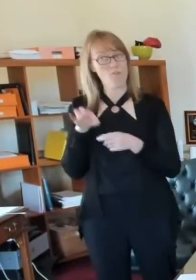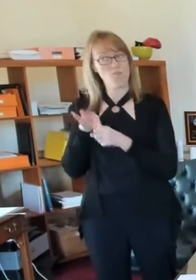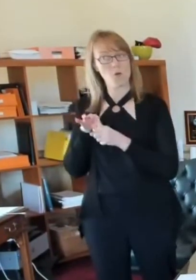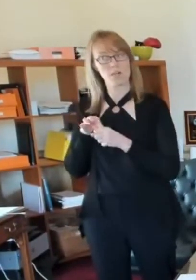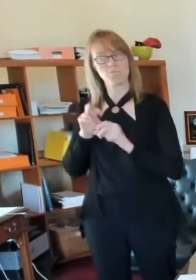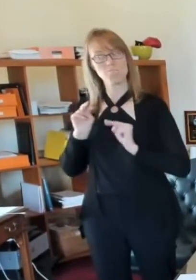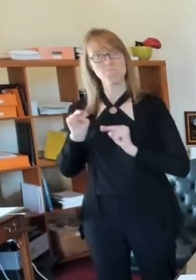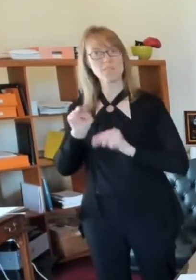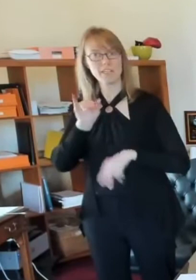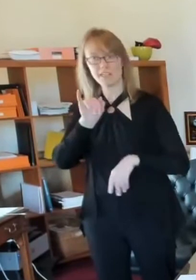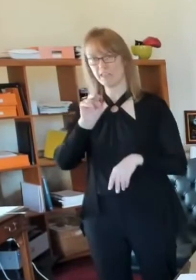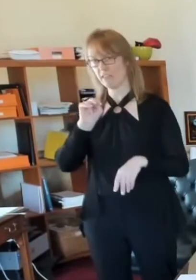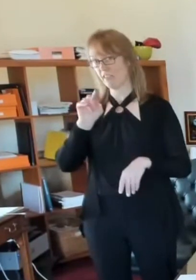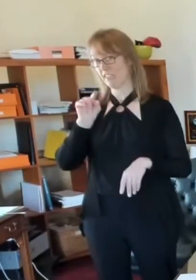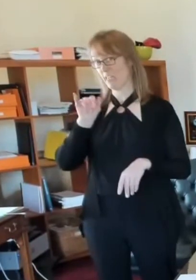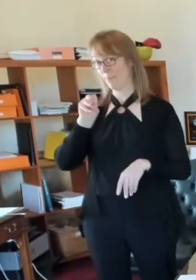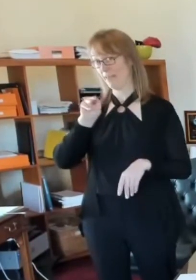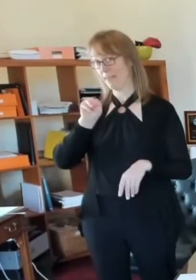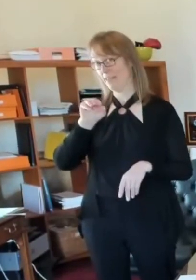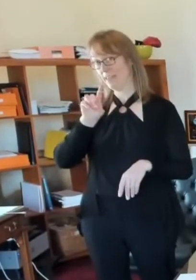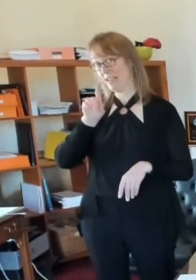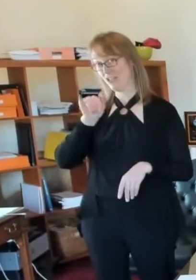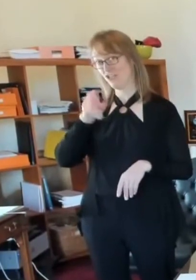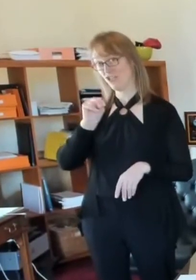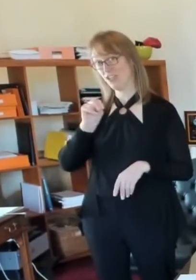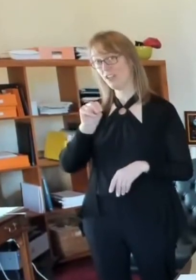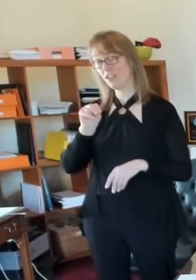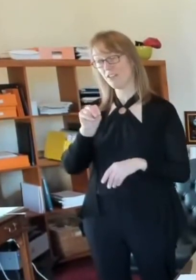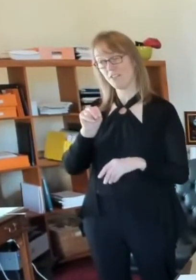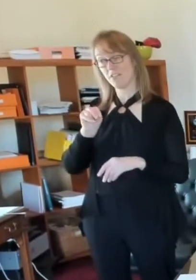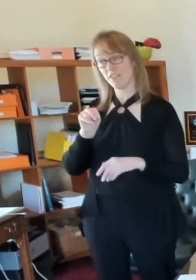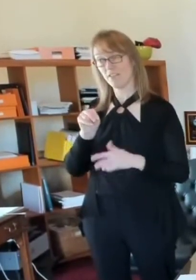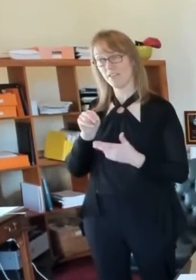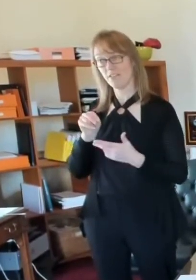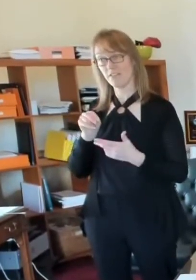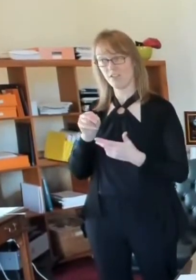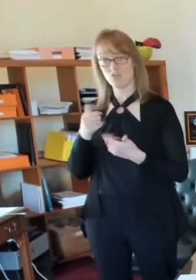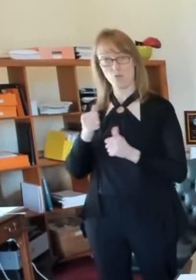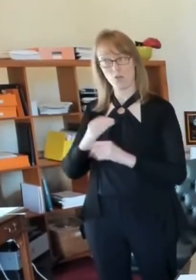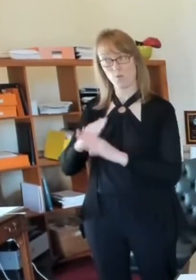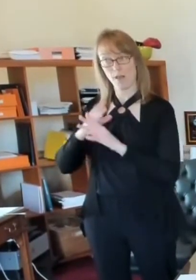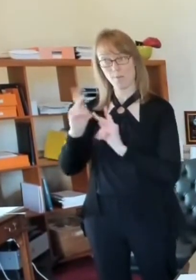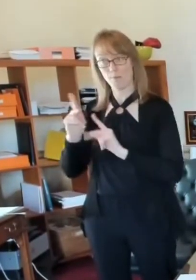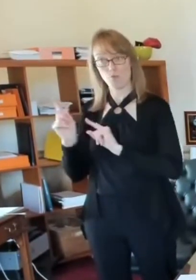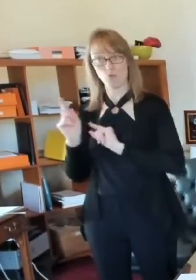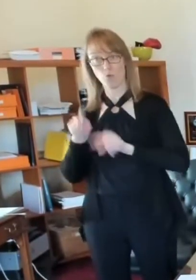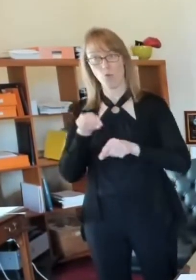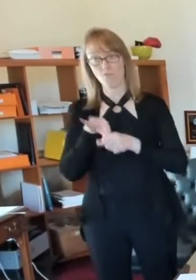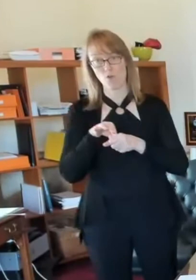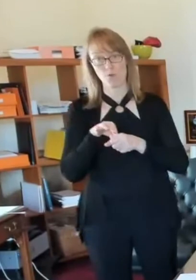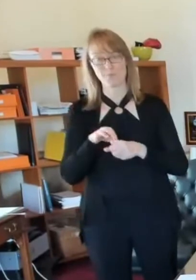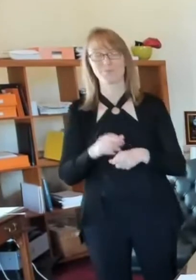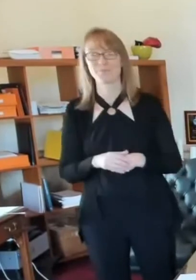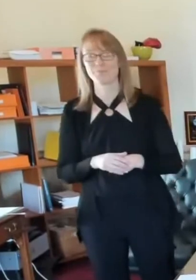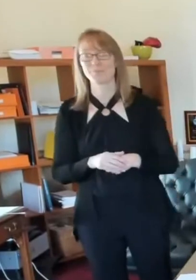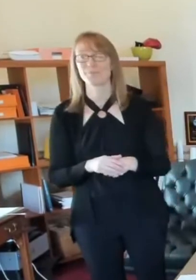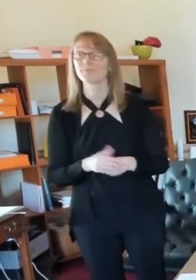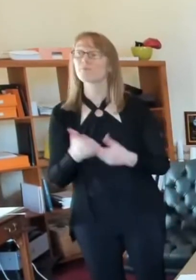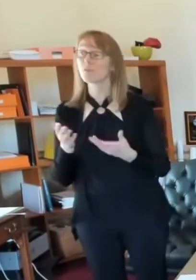and keep people from going to the polls? So, we've seen a lot of talk about that, Pat, on national